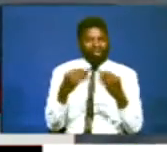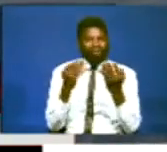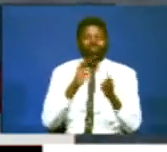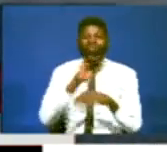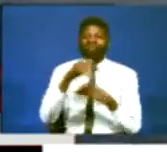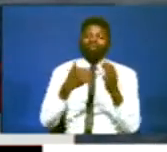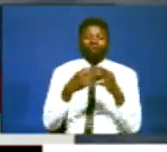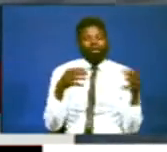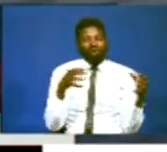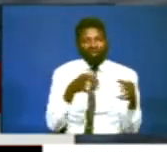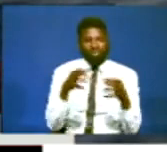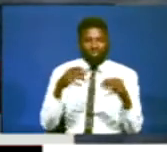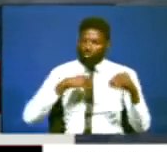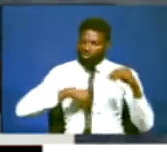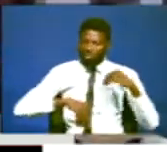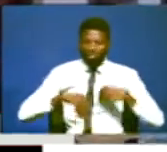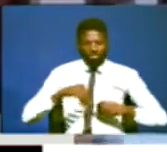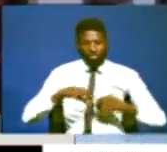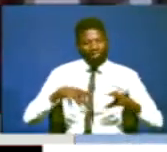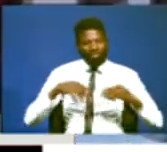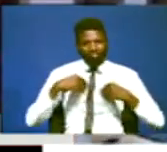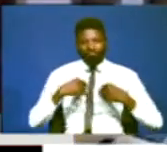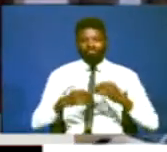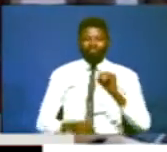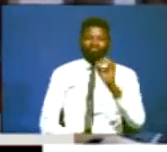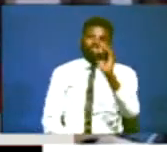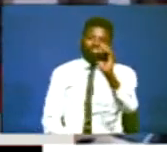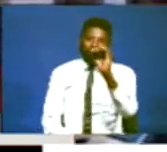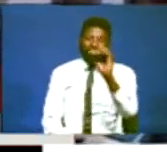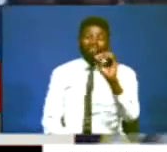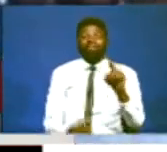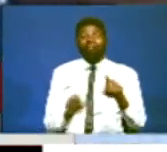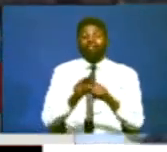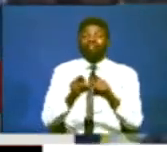Act of corruption will be tolerated. It also warns on the